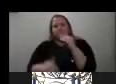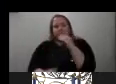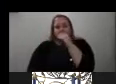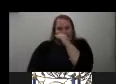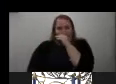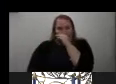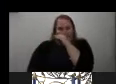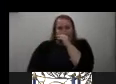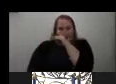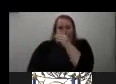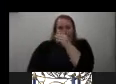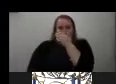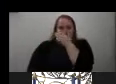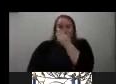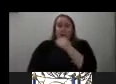So,